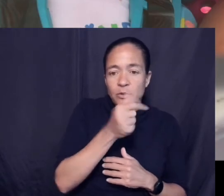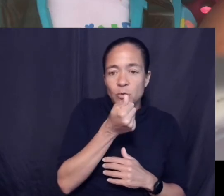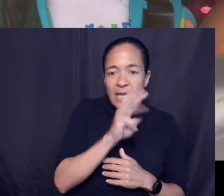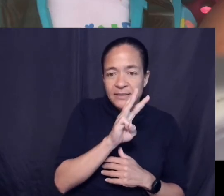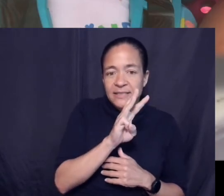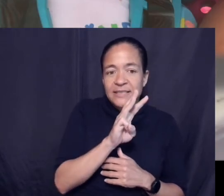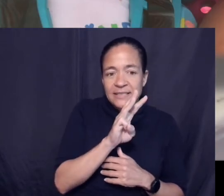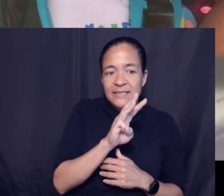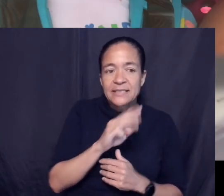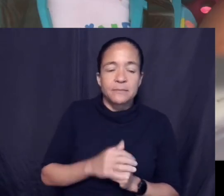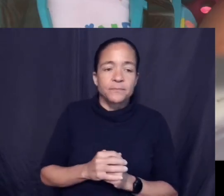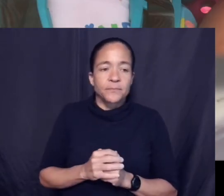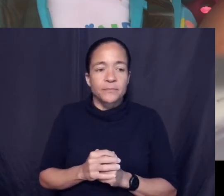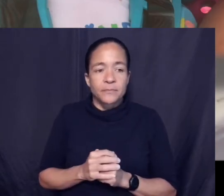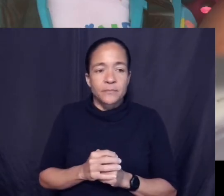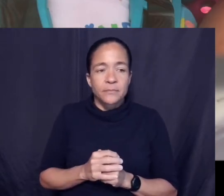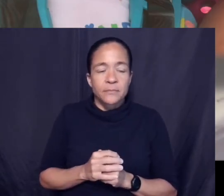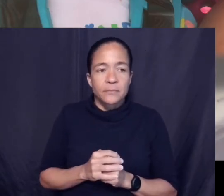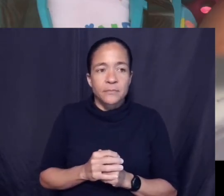of 2016.